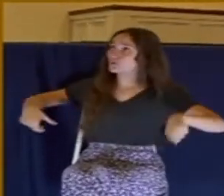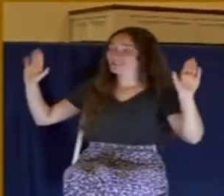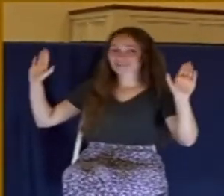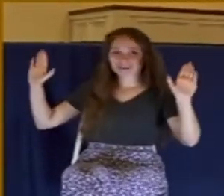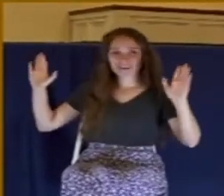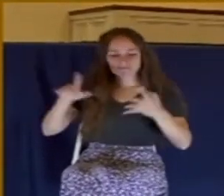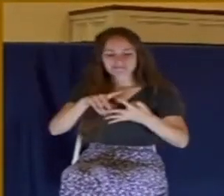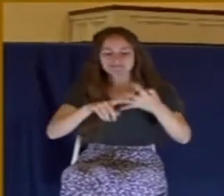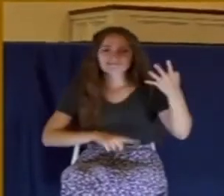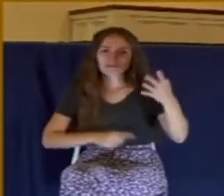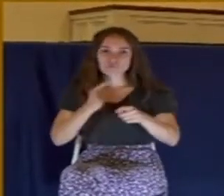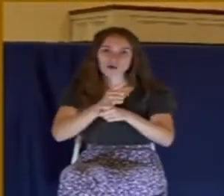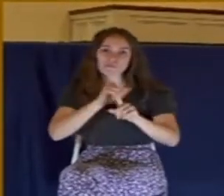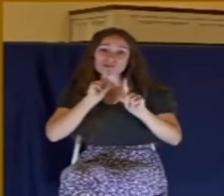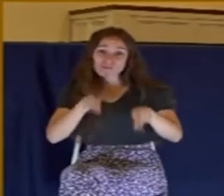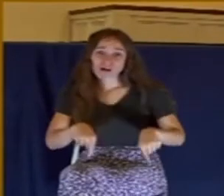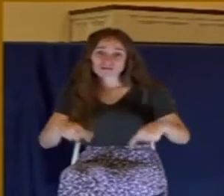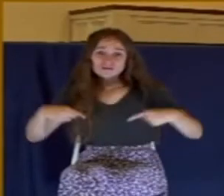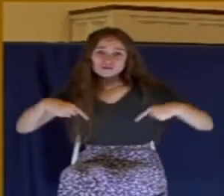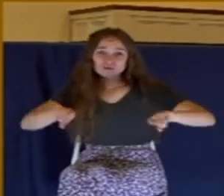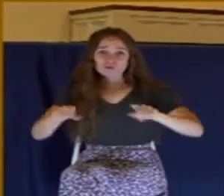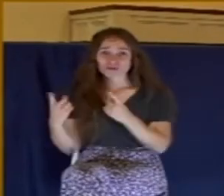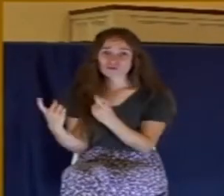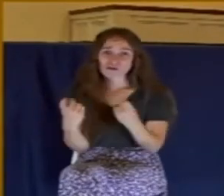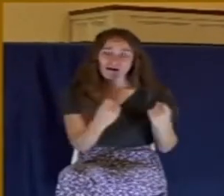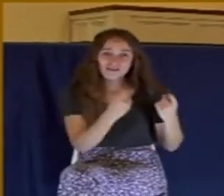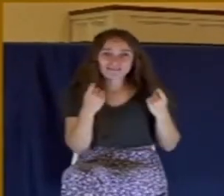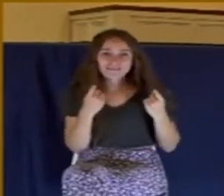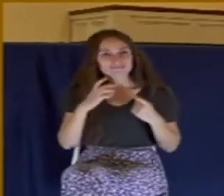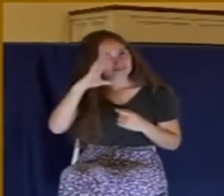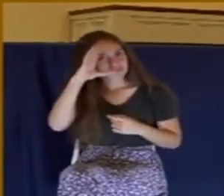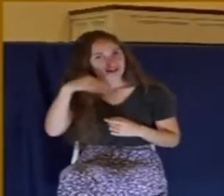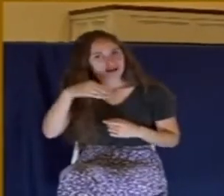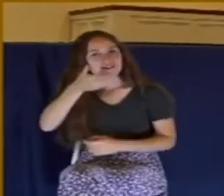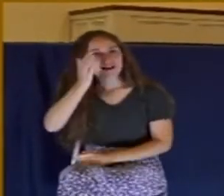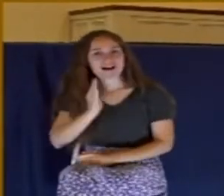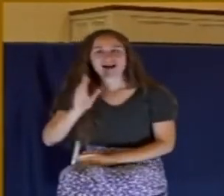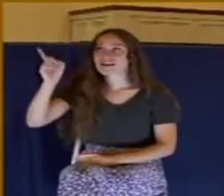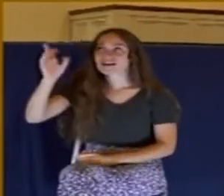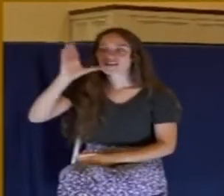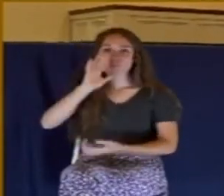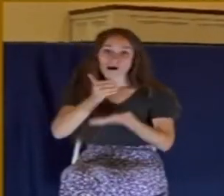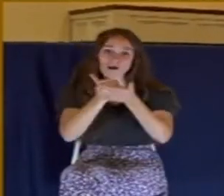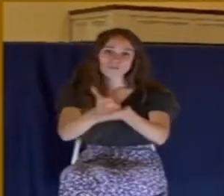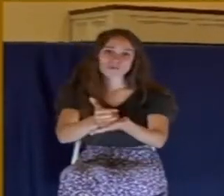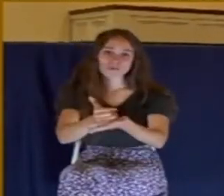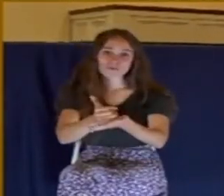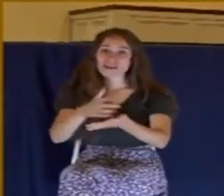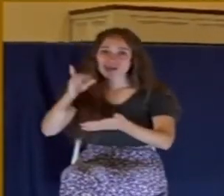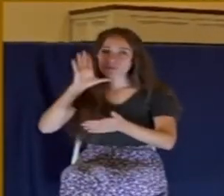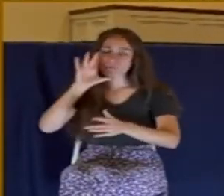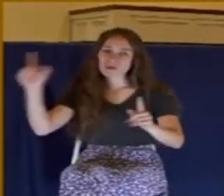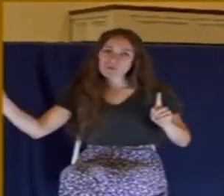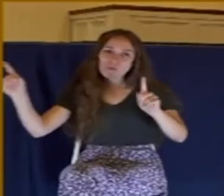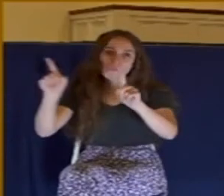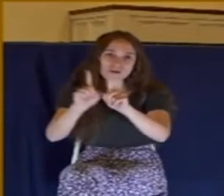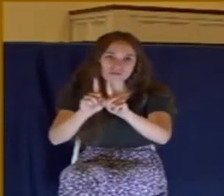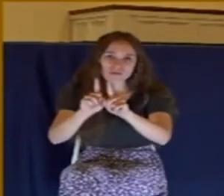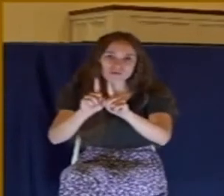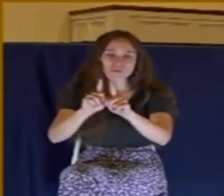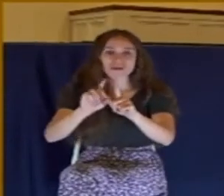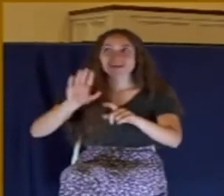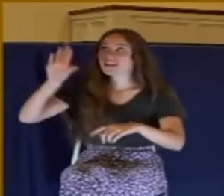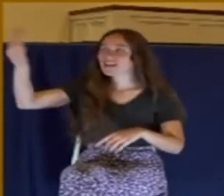right responses. And you know what? God will help you. He will be with you, and he will bring about his purpose and plan